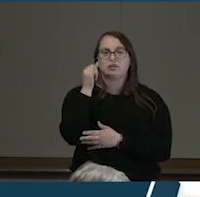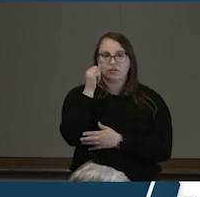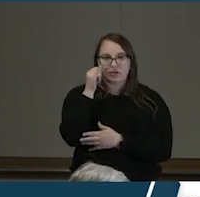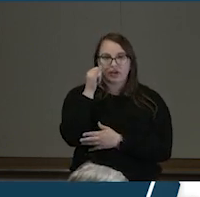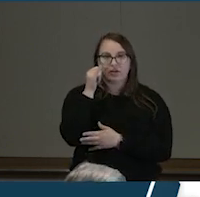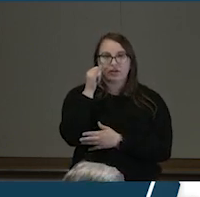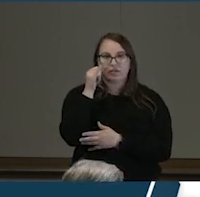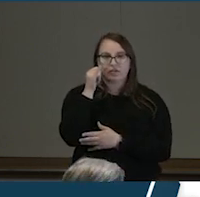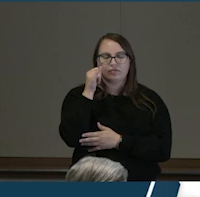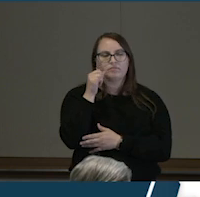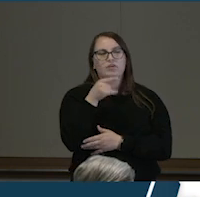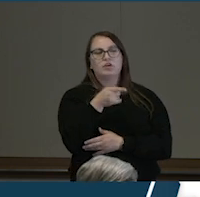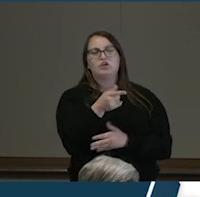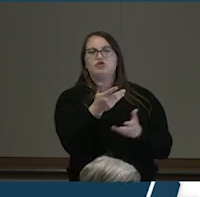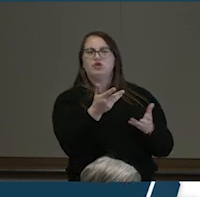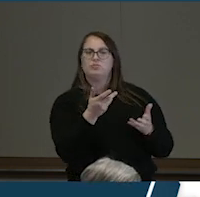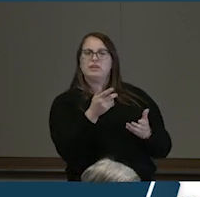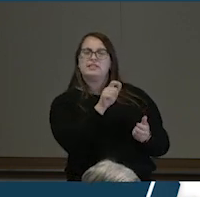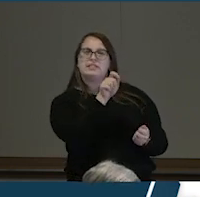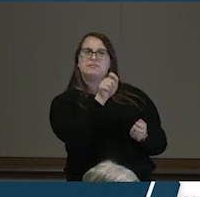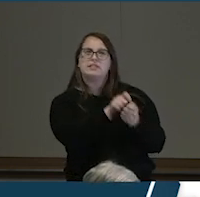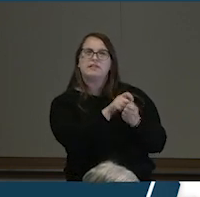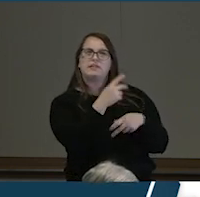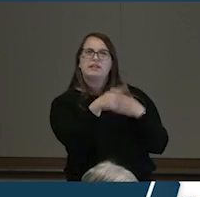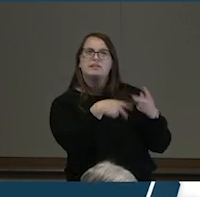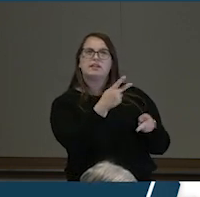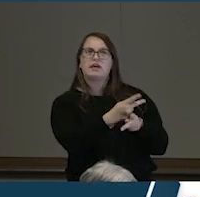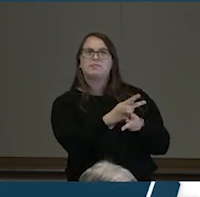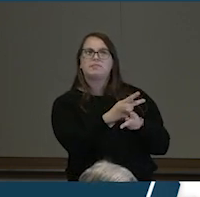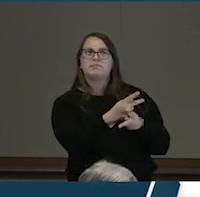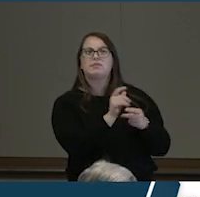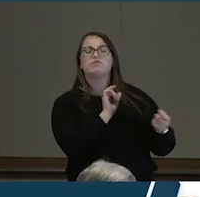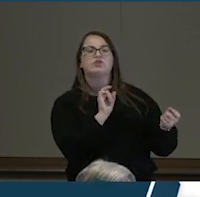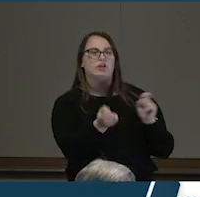she wants a specific type of, she wants a change